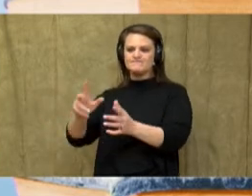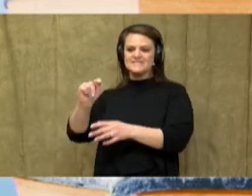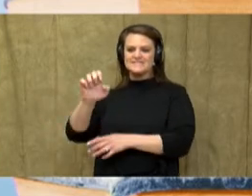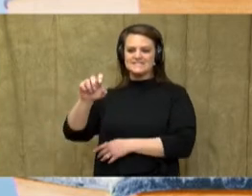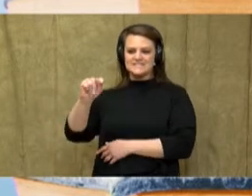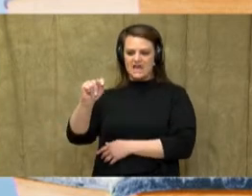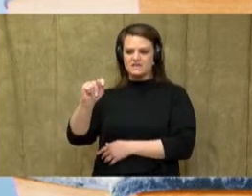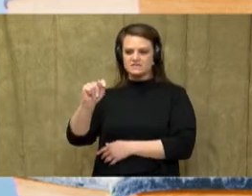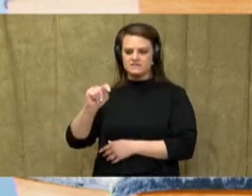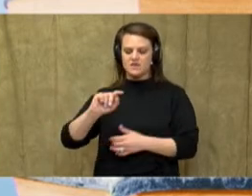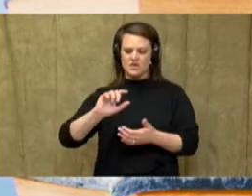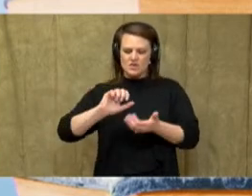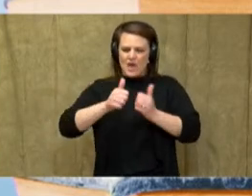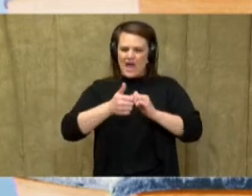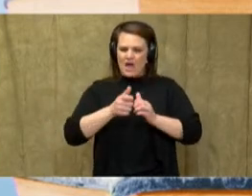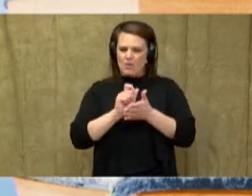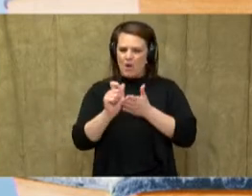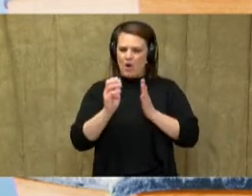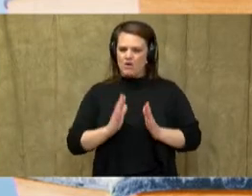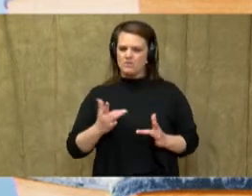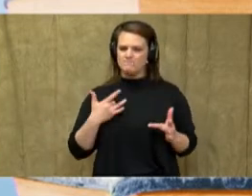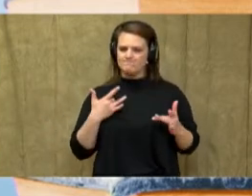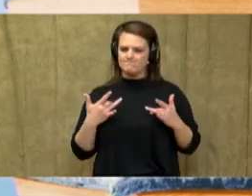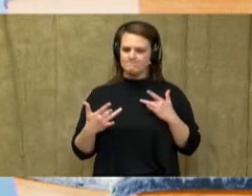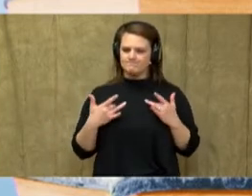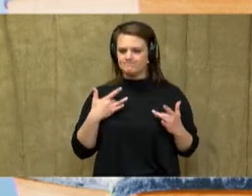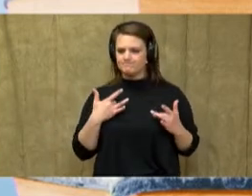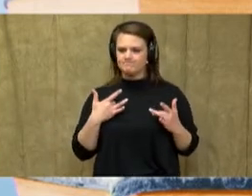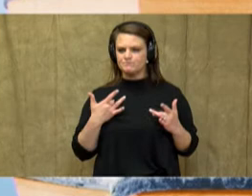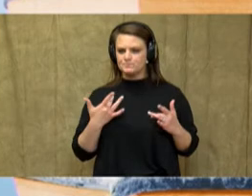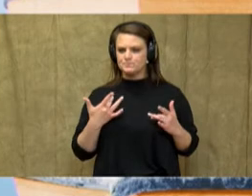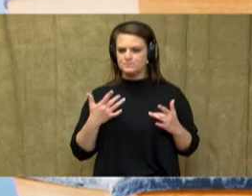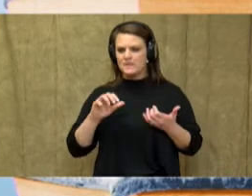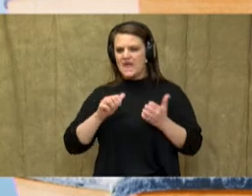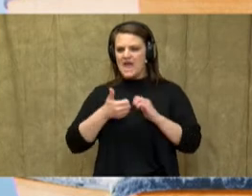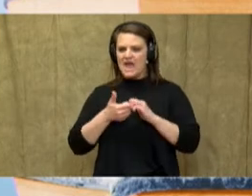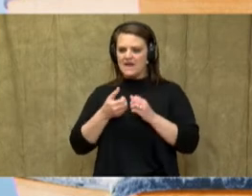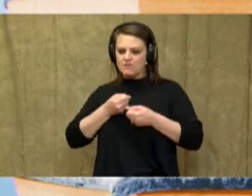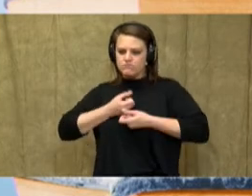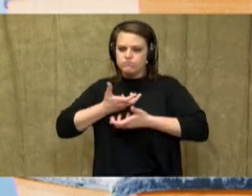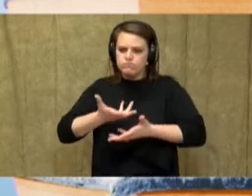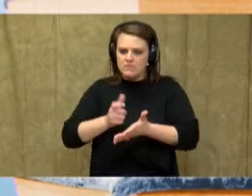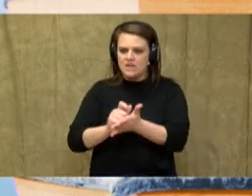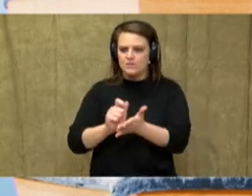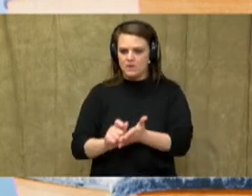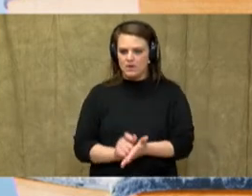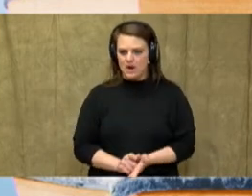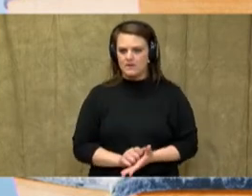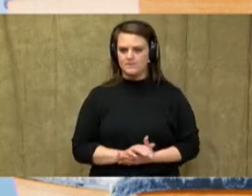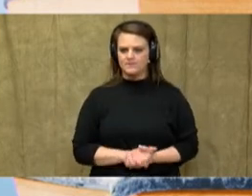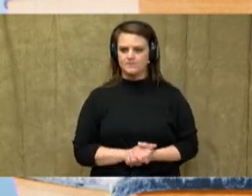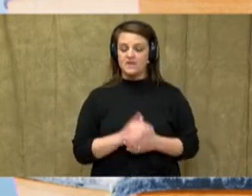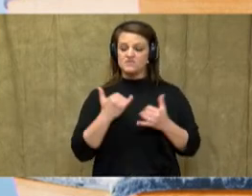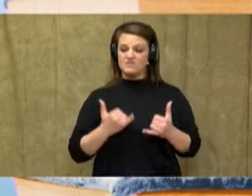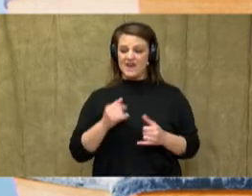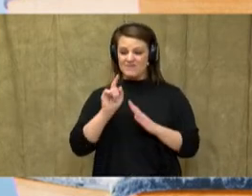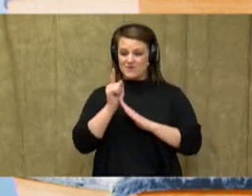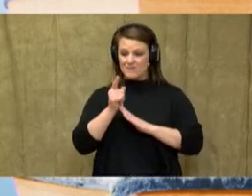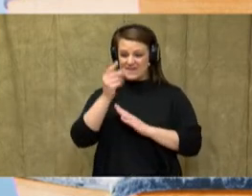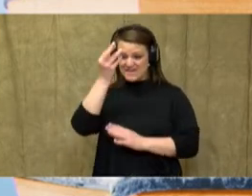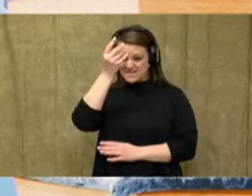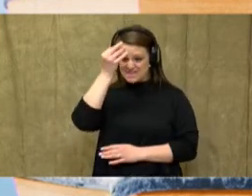how the author feels about something and how they would write. I want you to think for a second. In